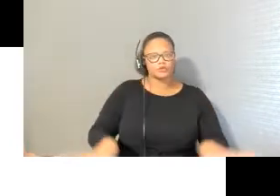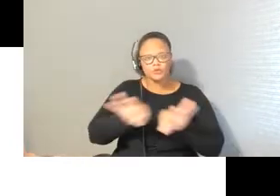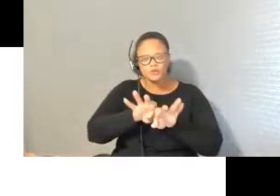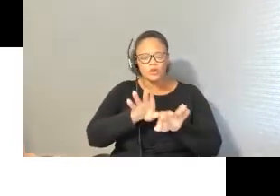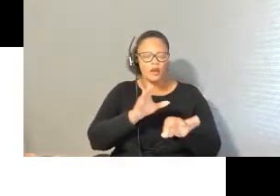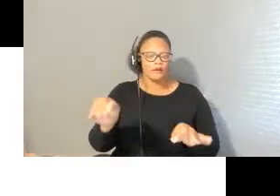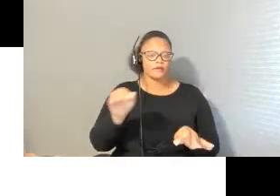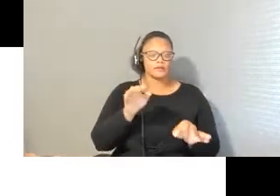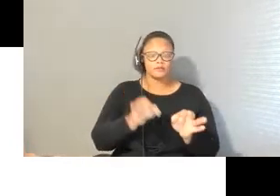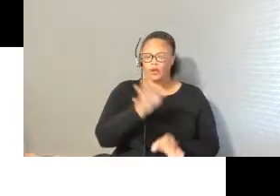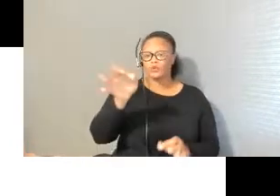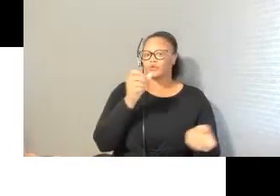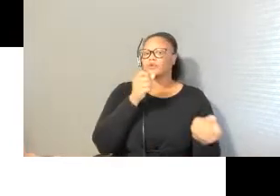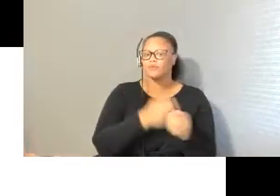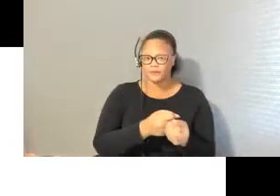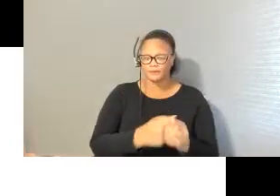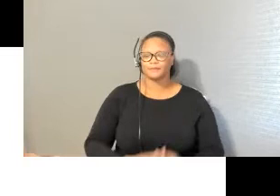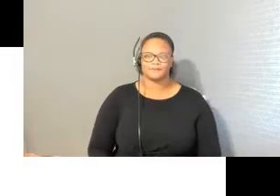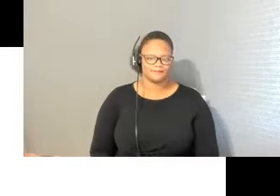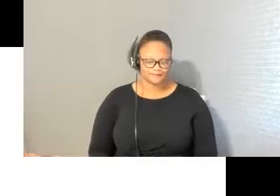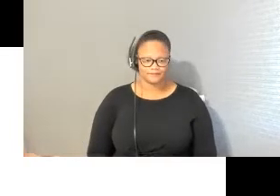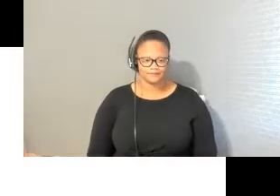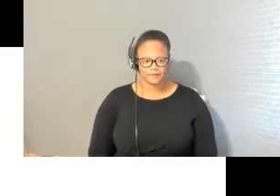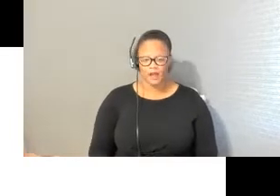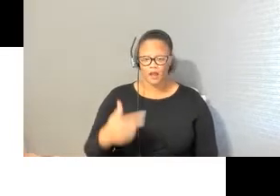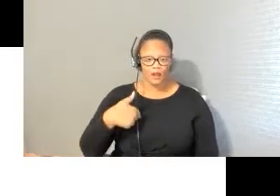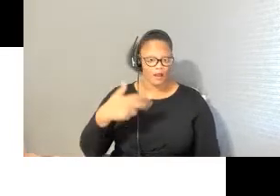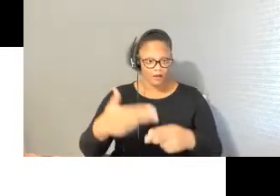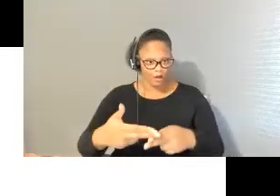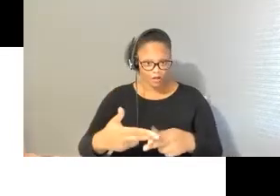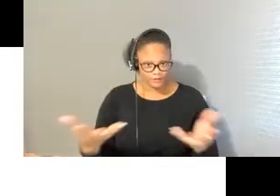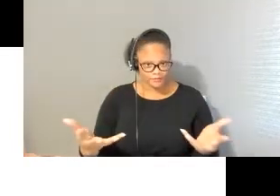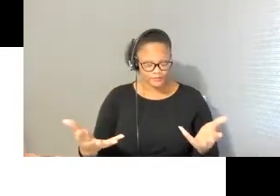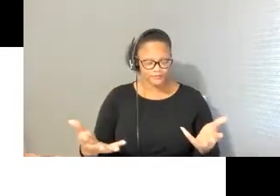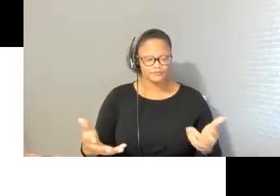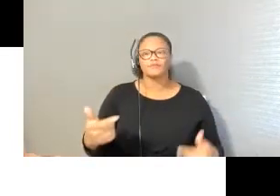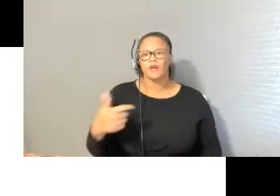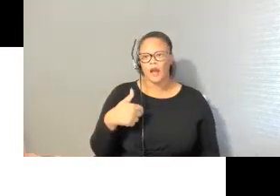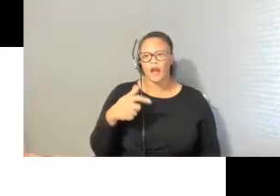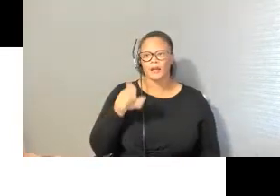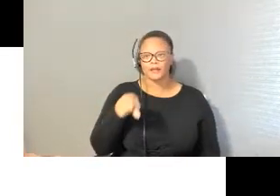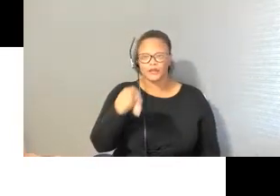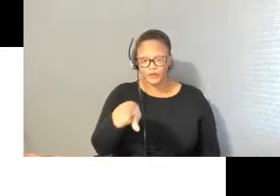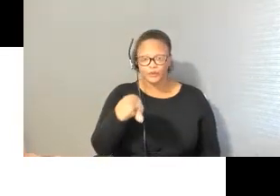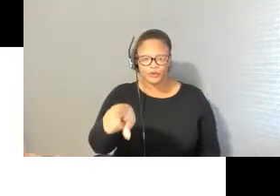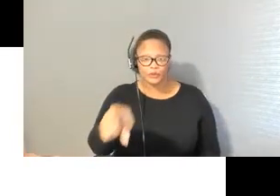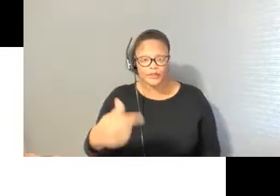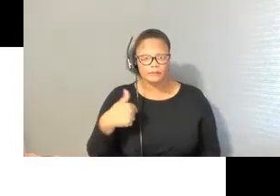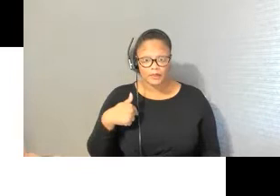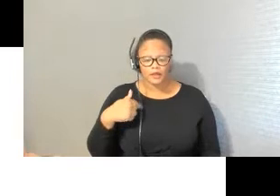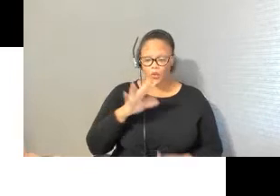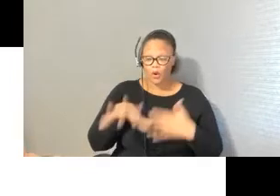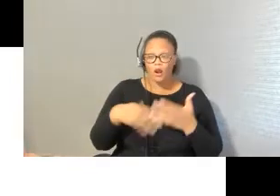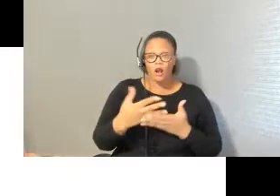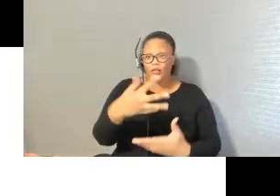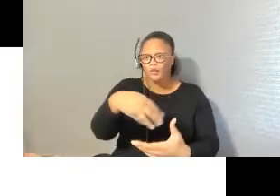support. Now, I call this, I need you, you need me. We're all a part of God's